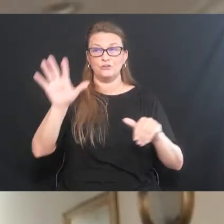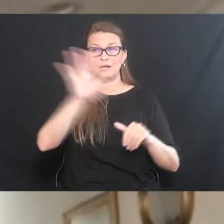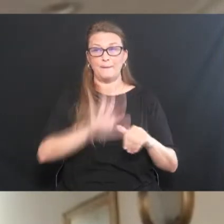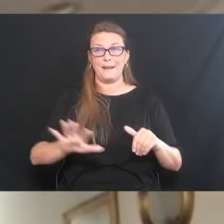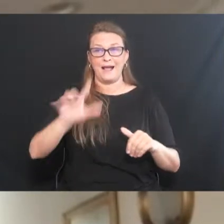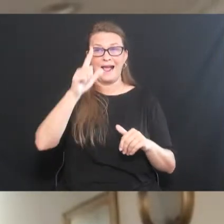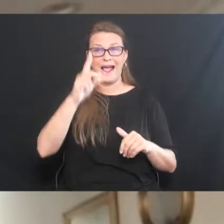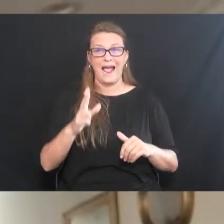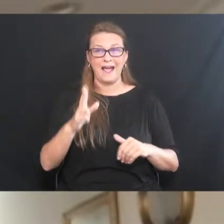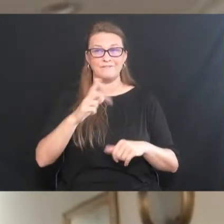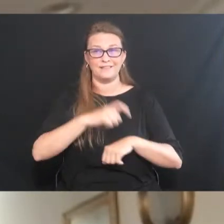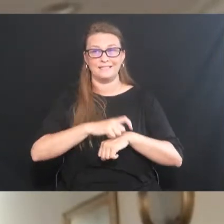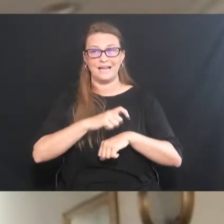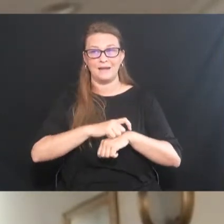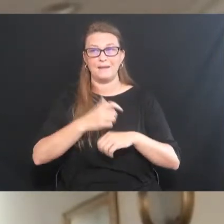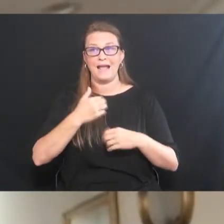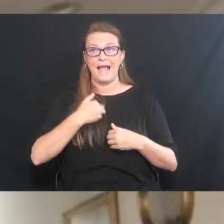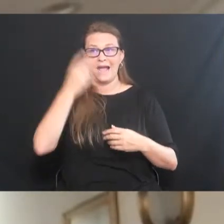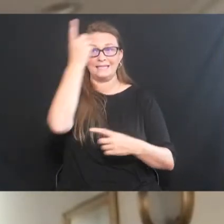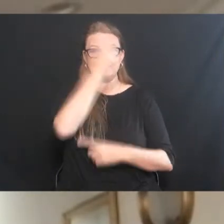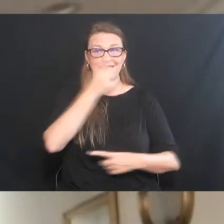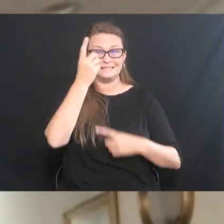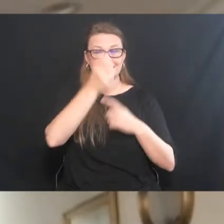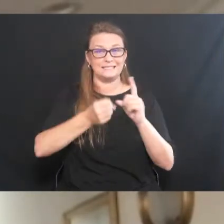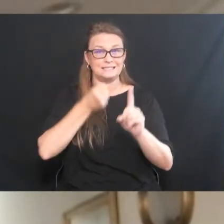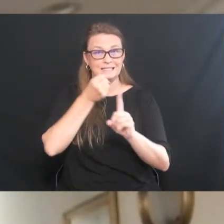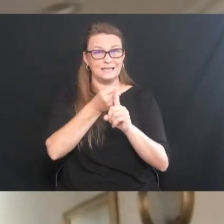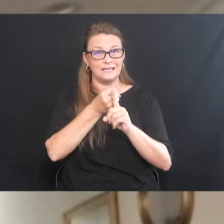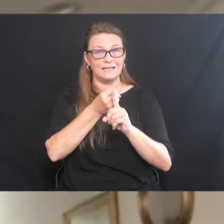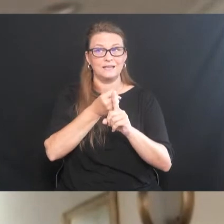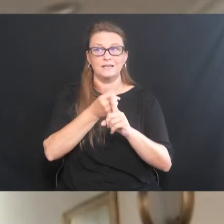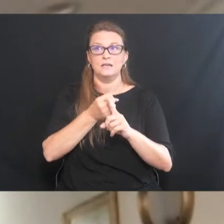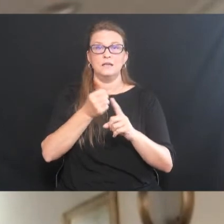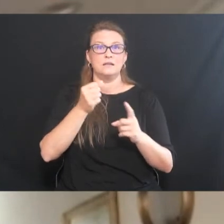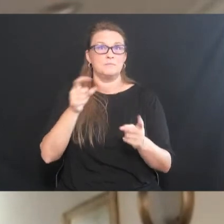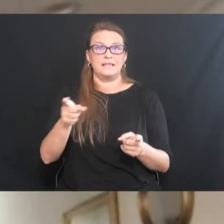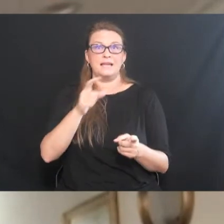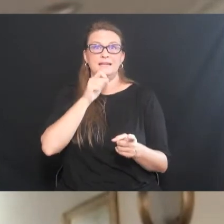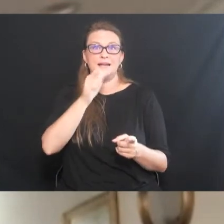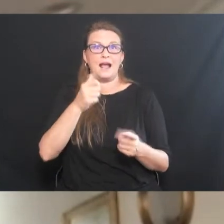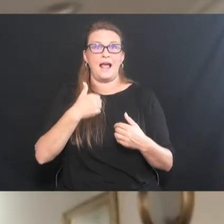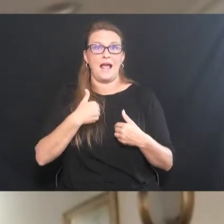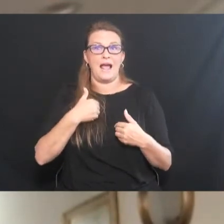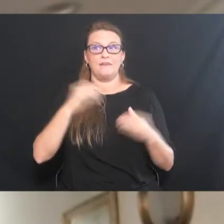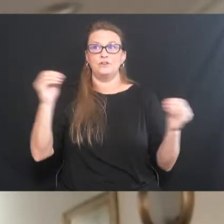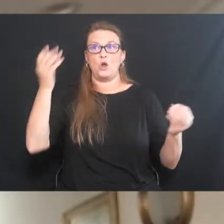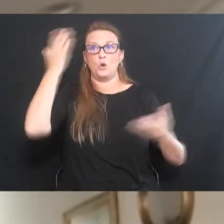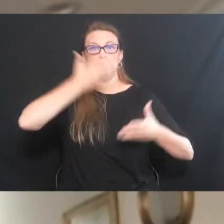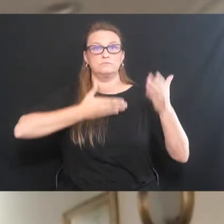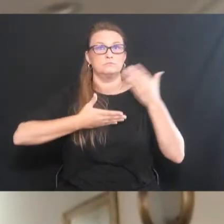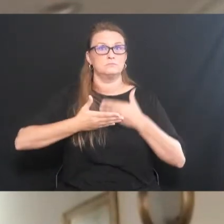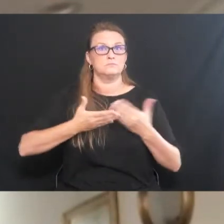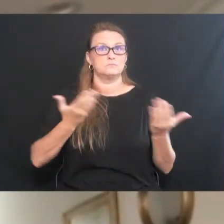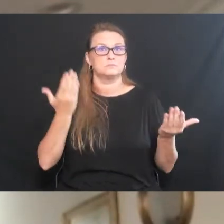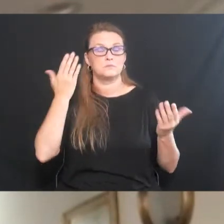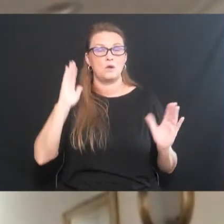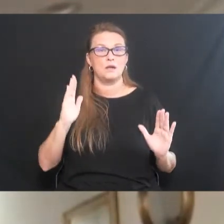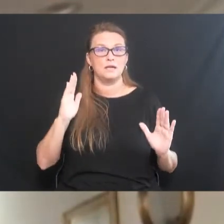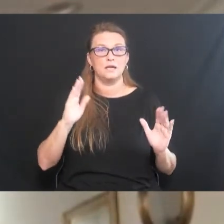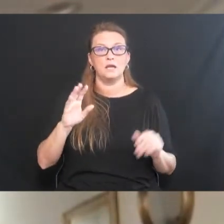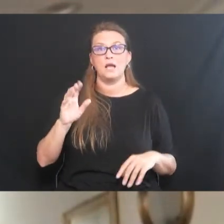time, had disease that was asymptomatic versus in adults over 18 or greater, that only happened